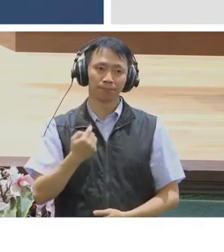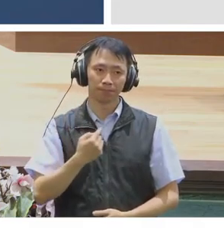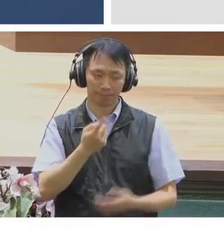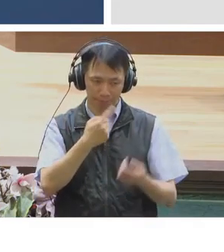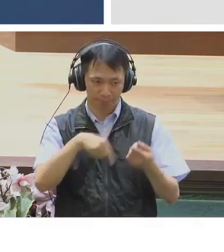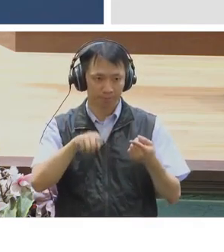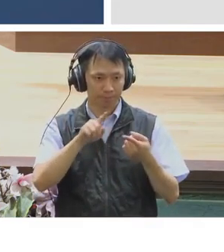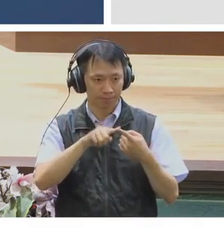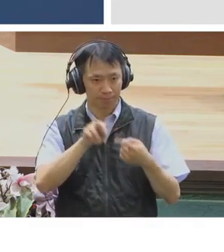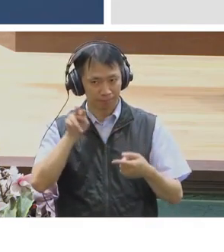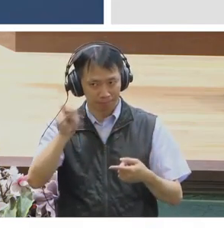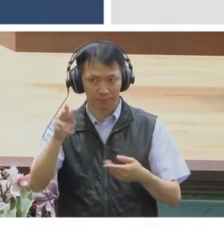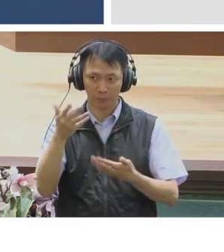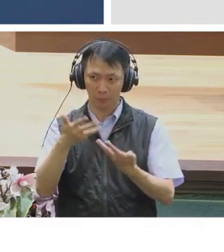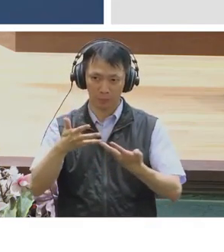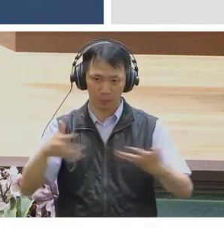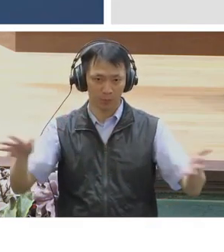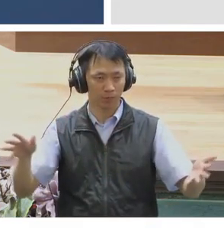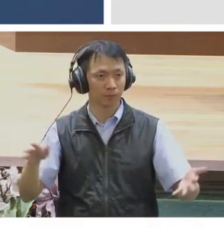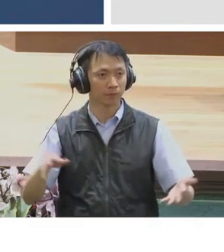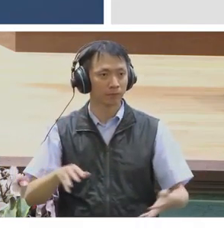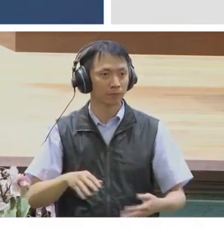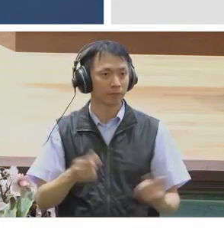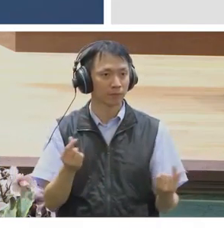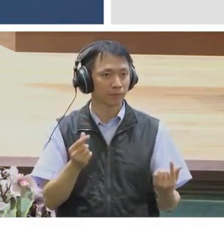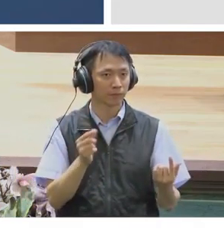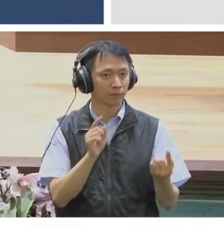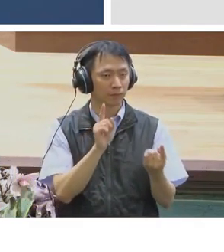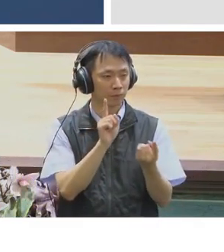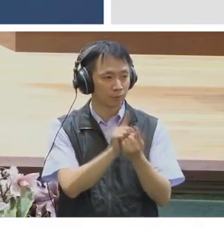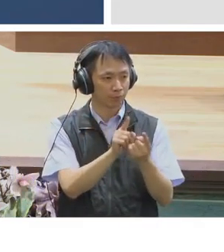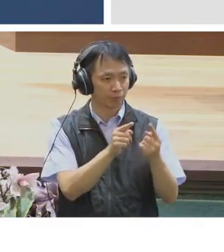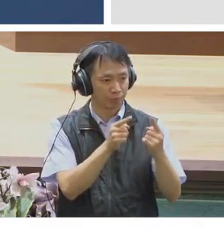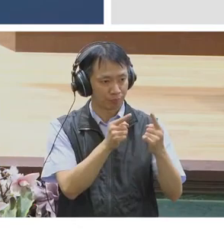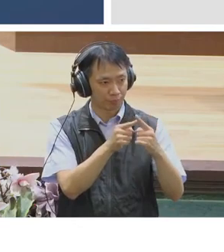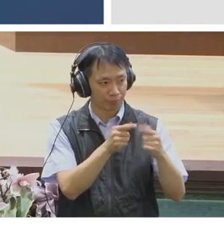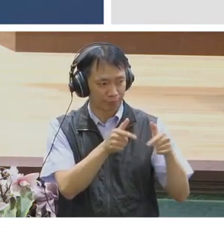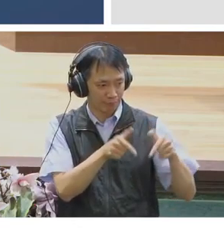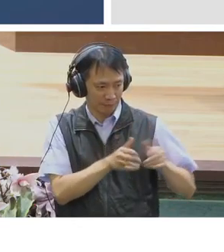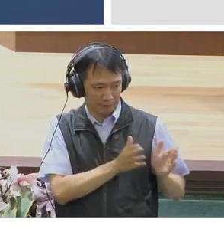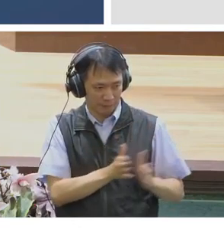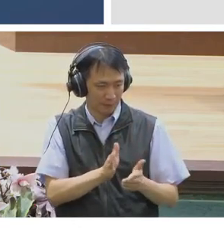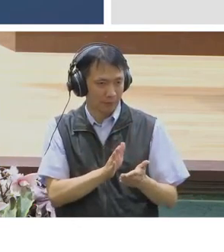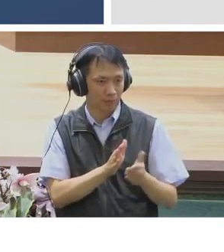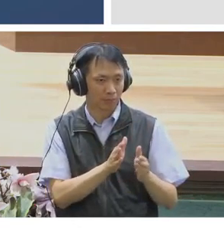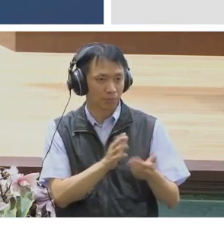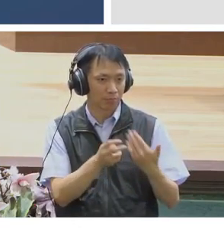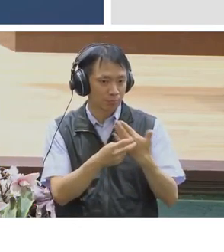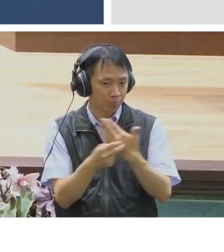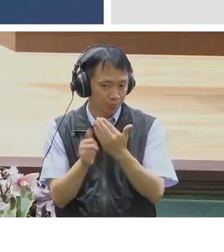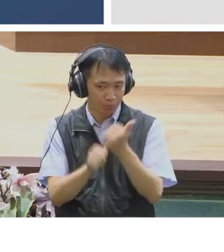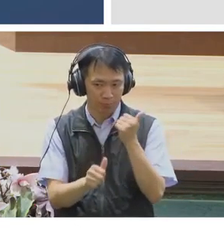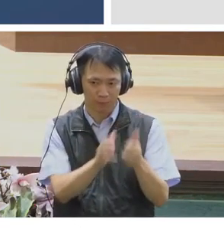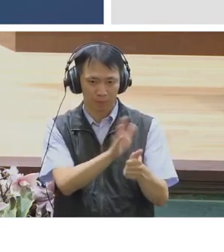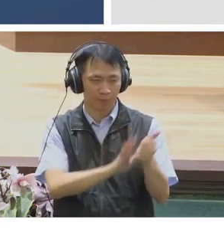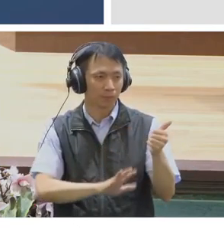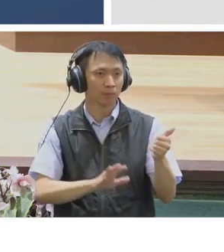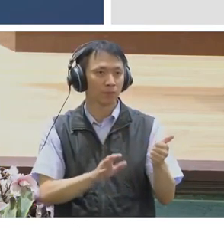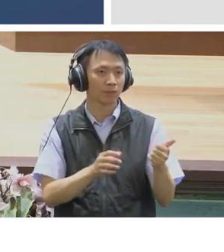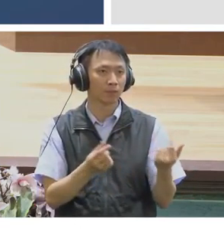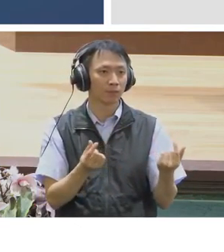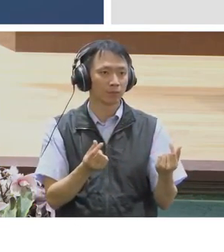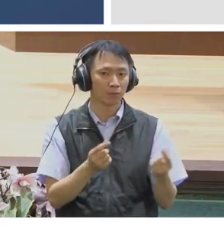tremendous impact, you know, on people's mental health, you know, on their ability to be part of a community. Like, have we totally changed what the meaning of community is? Have